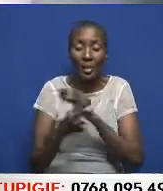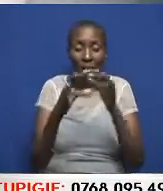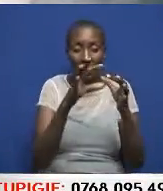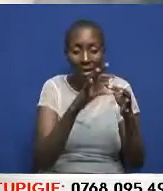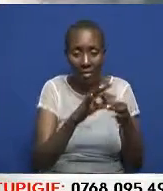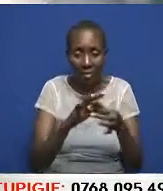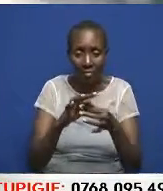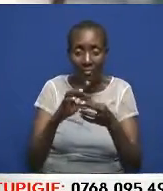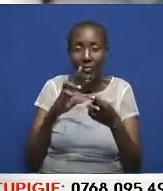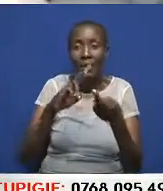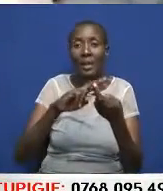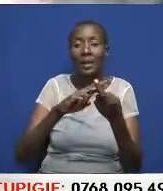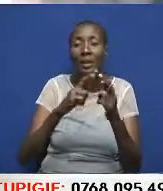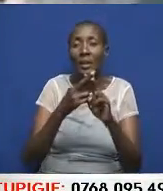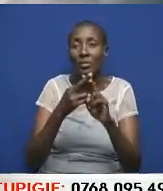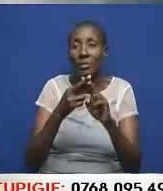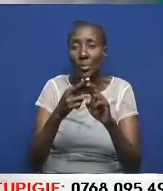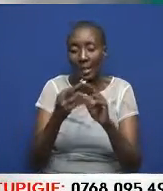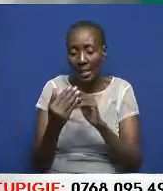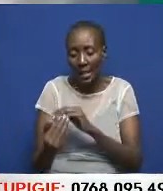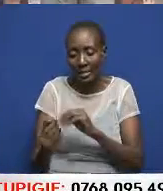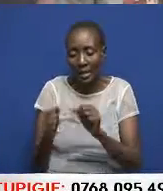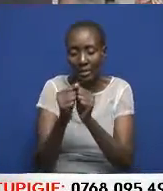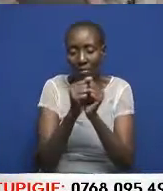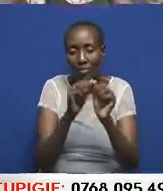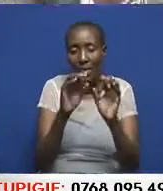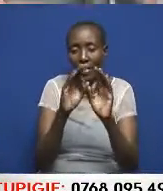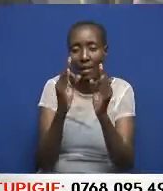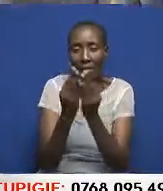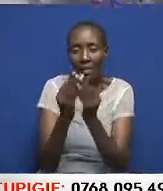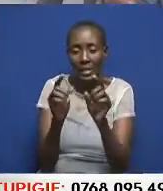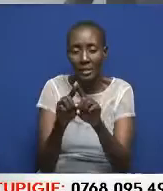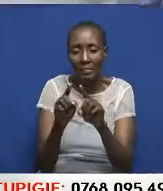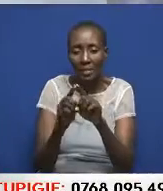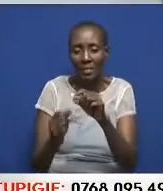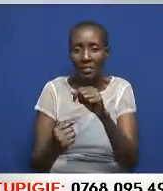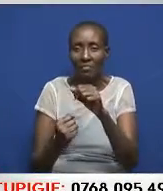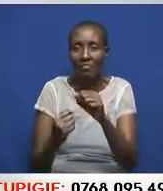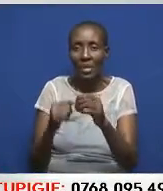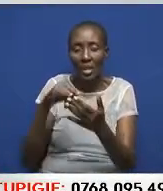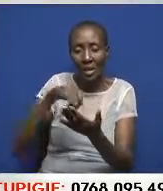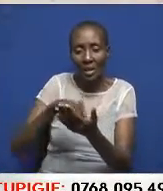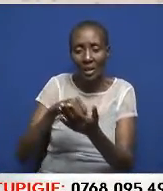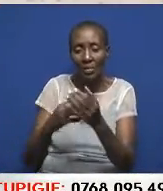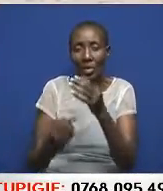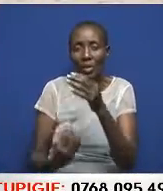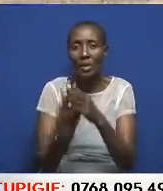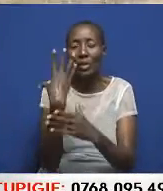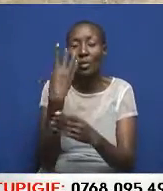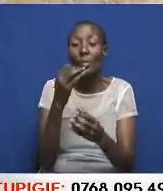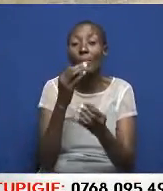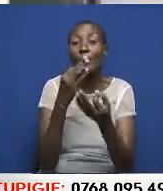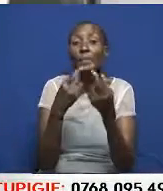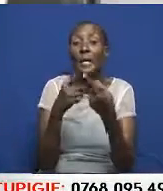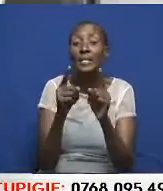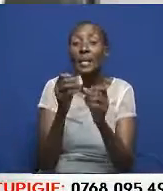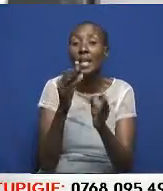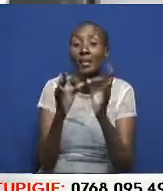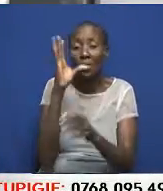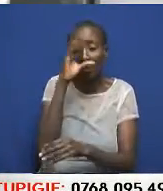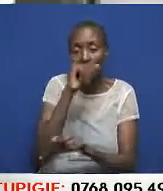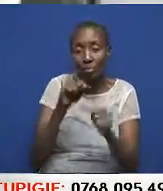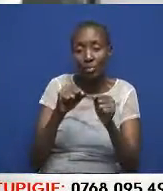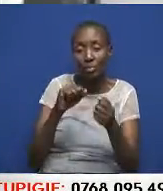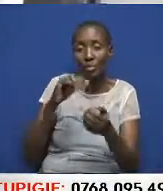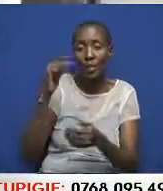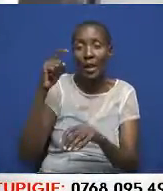na familia nyumbani huchangia pakubwa katika ukuaji wa mtoto, jambo ambalo huenda likaathiri akili yake. It comes right from